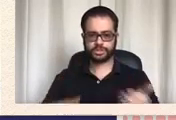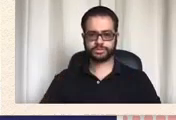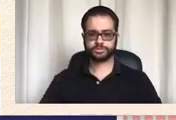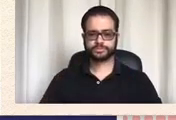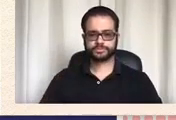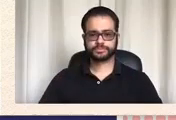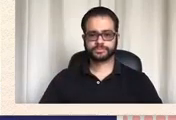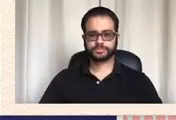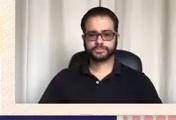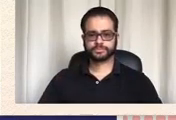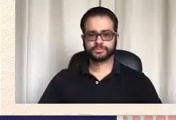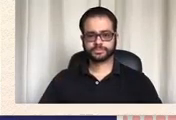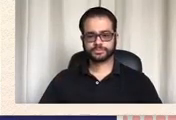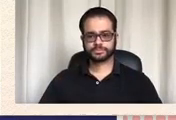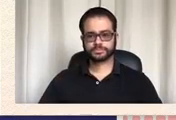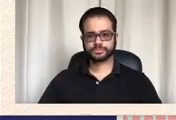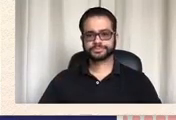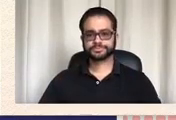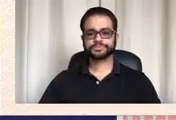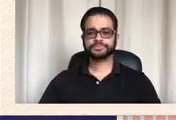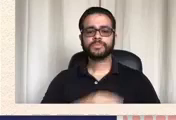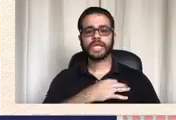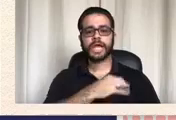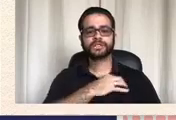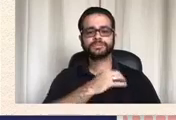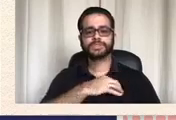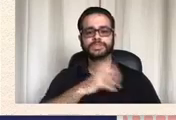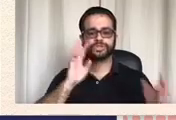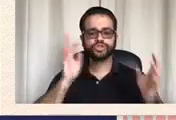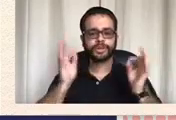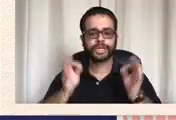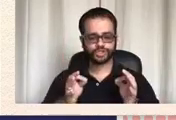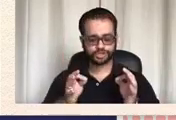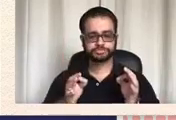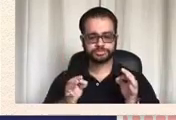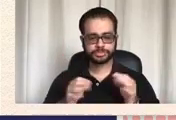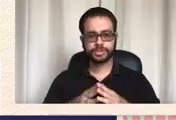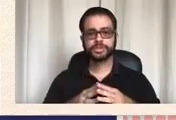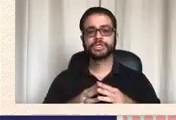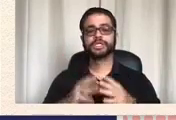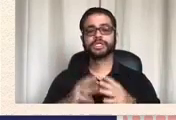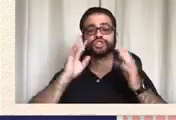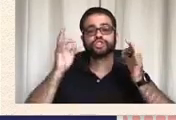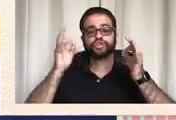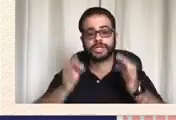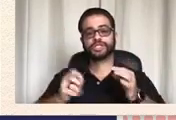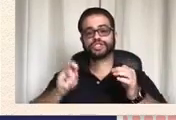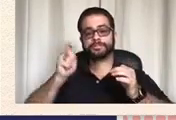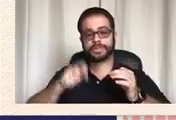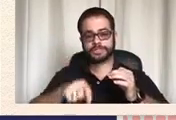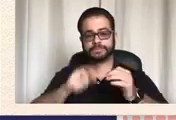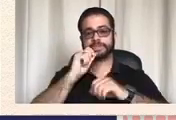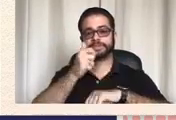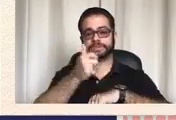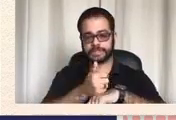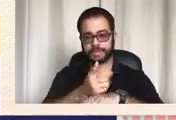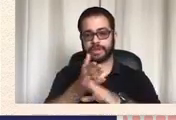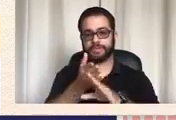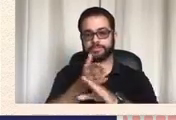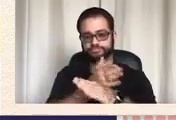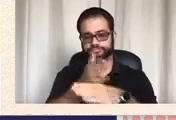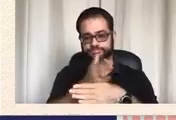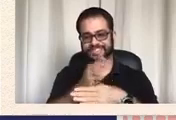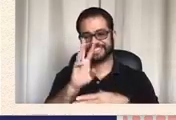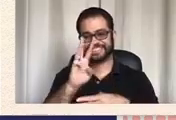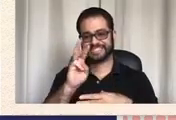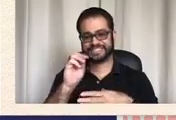Eligibility determinations. Okay, the determination must be made within 60 days regarding eligibility. So